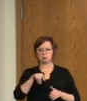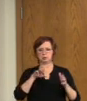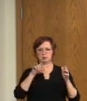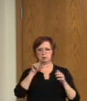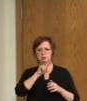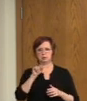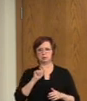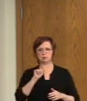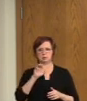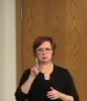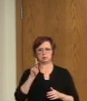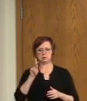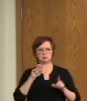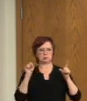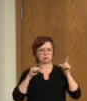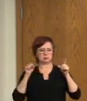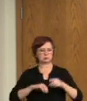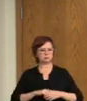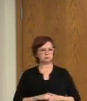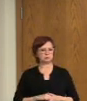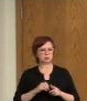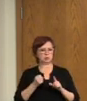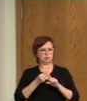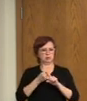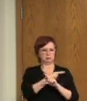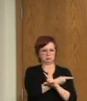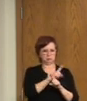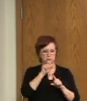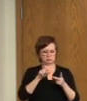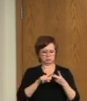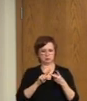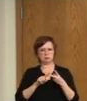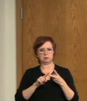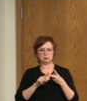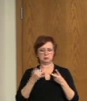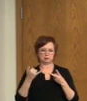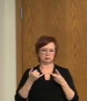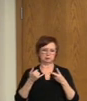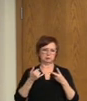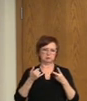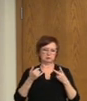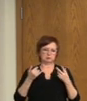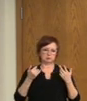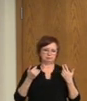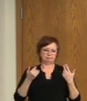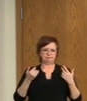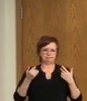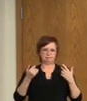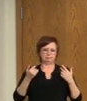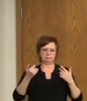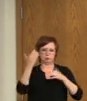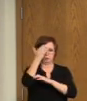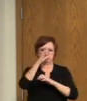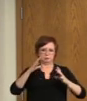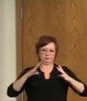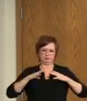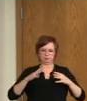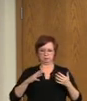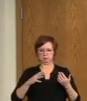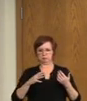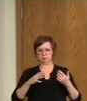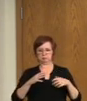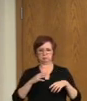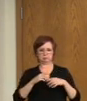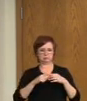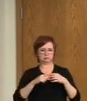Zach? Yes, on a different matter, the holidays are unfortunately a difficult time for many, and a recent survey that included